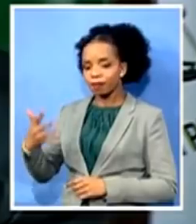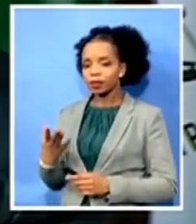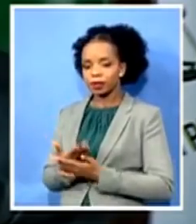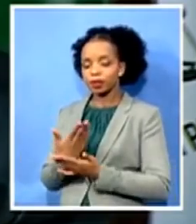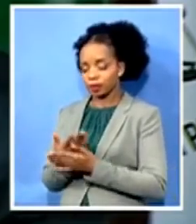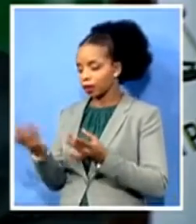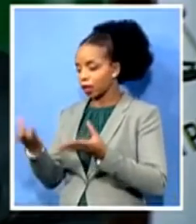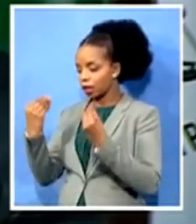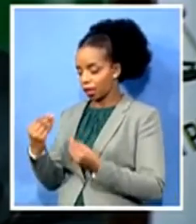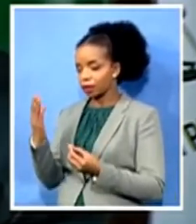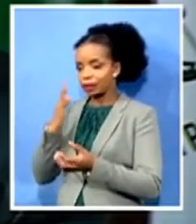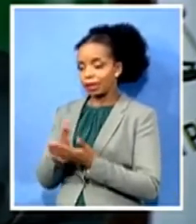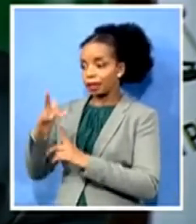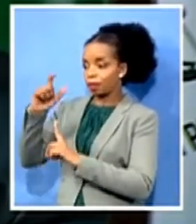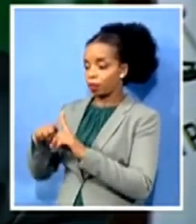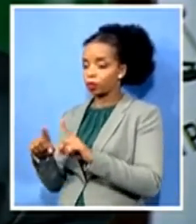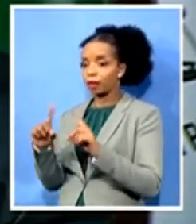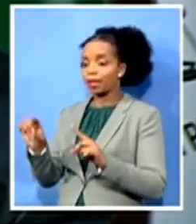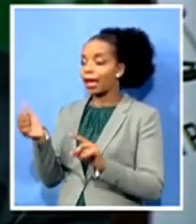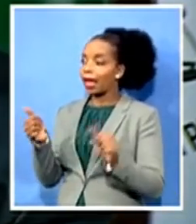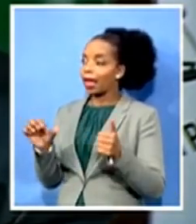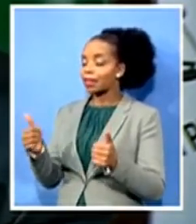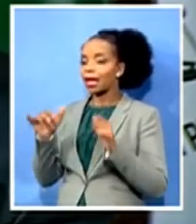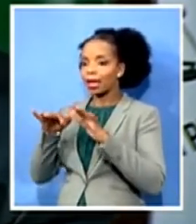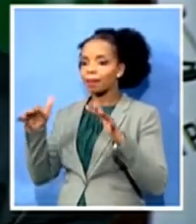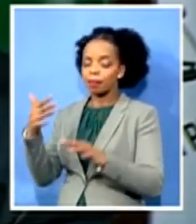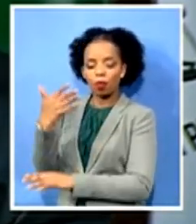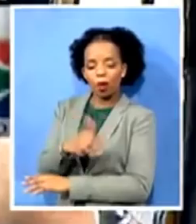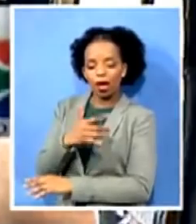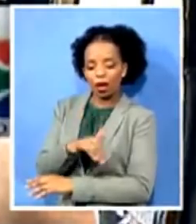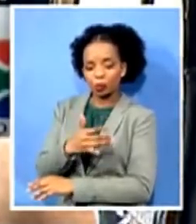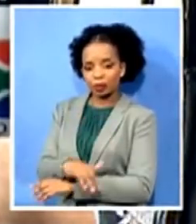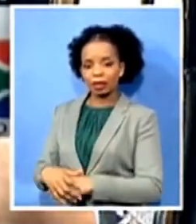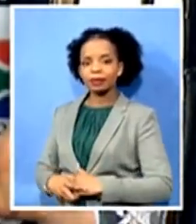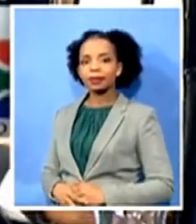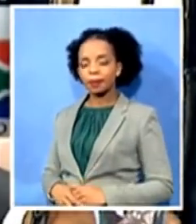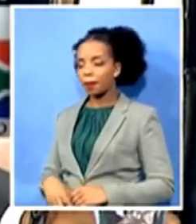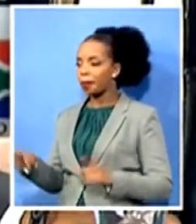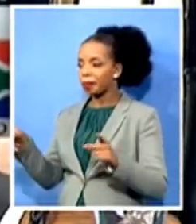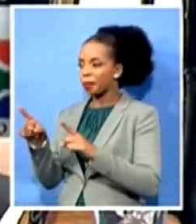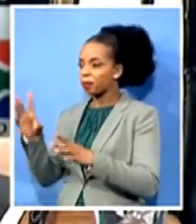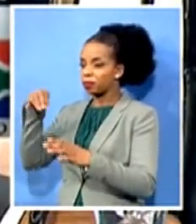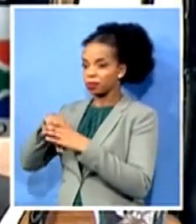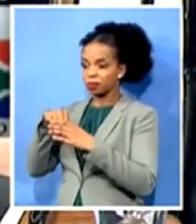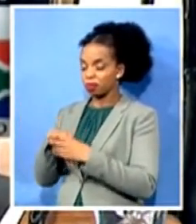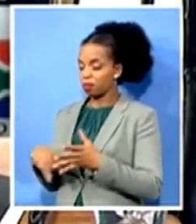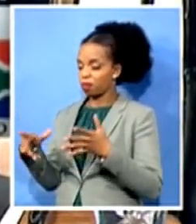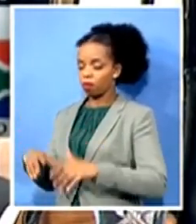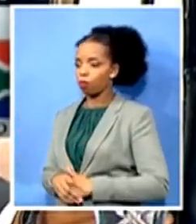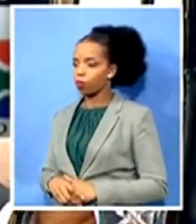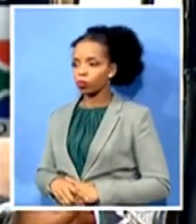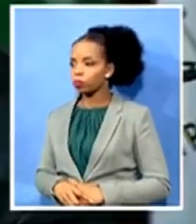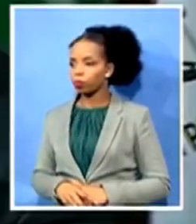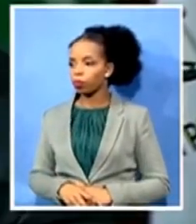had not put in bids and who were not on the database already. Is that right? You had no problem